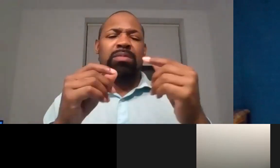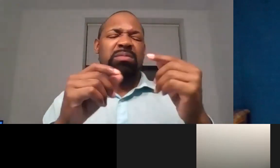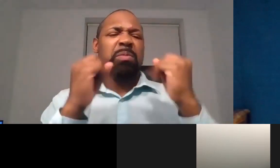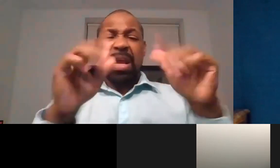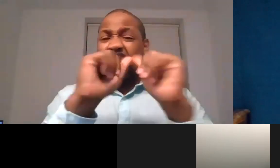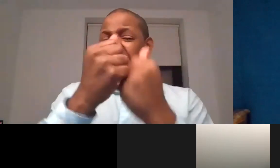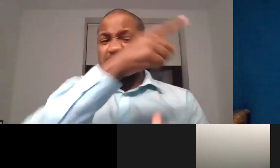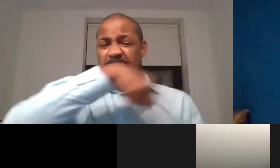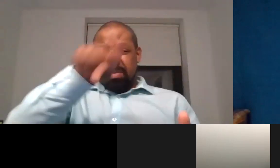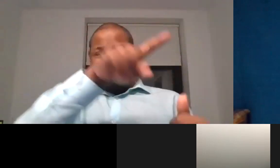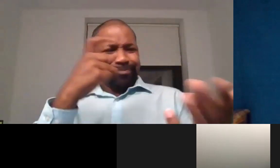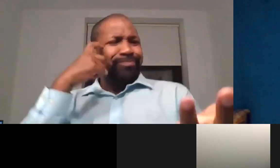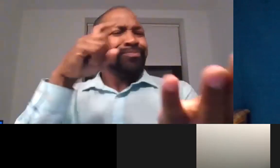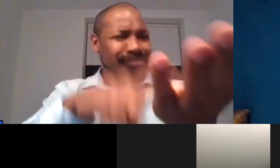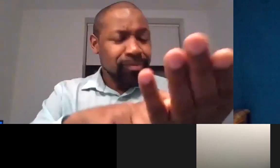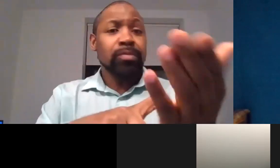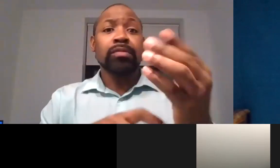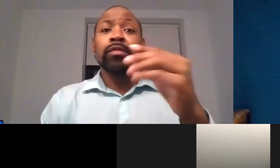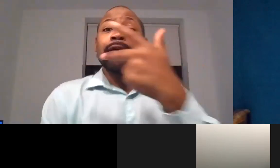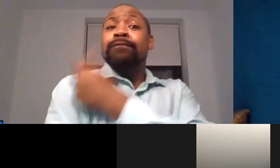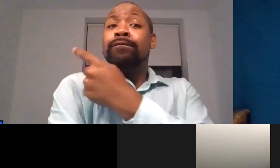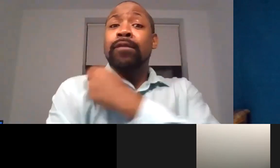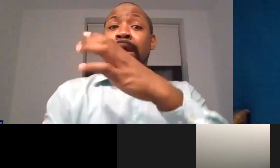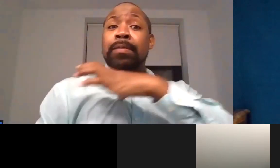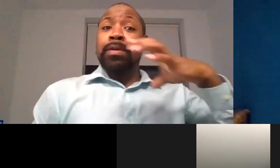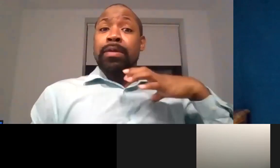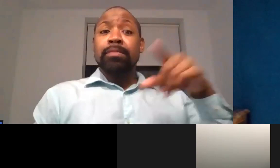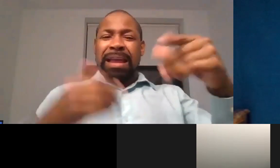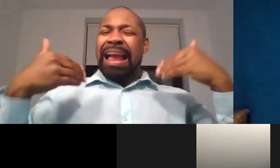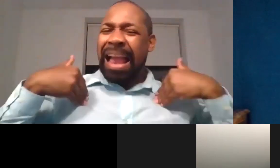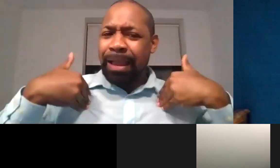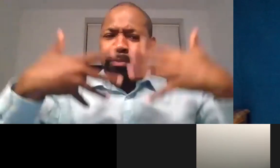very clear. And a lot of the agencies,